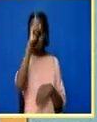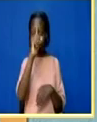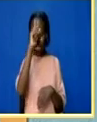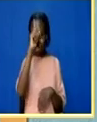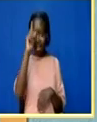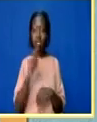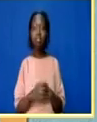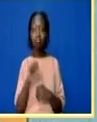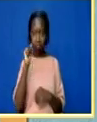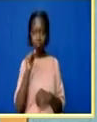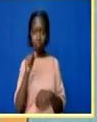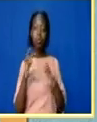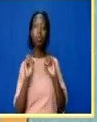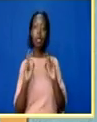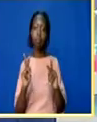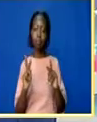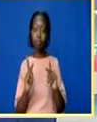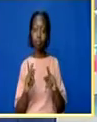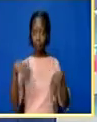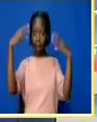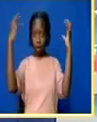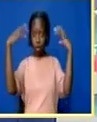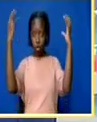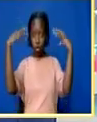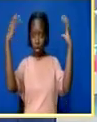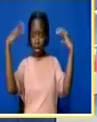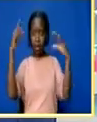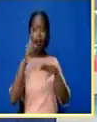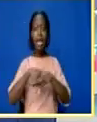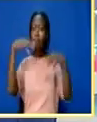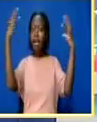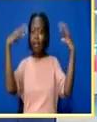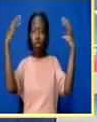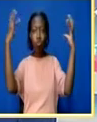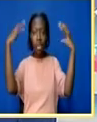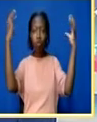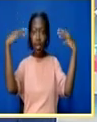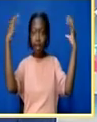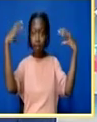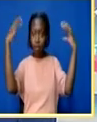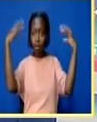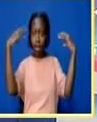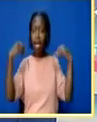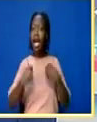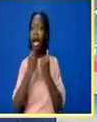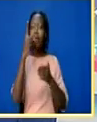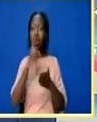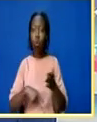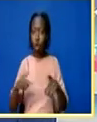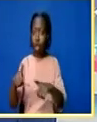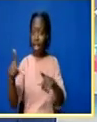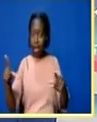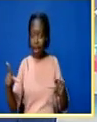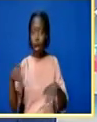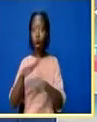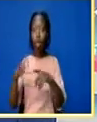Yeah. Okay. It rains. Yes. Once it rains, the ground hit, the water hits the ground, the